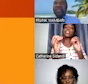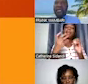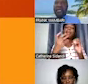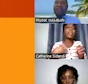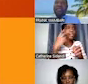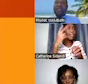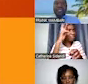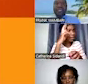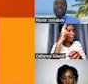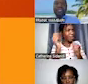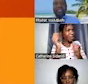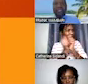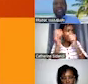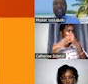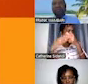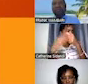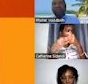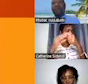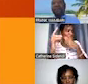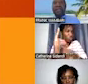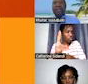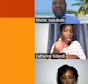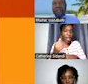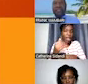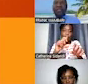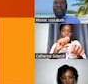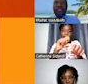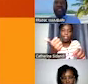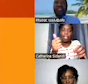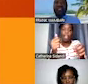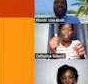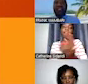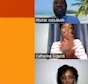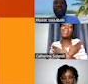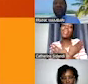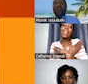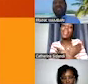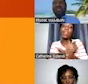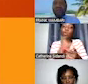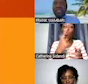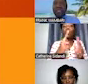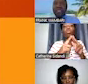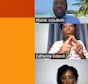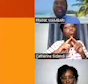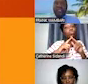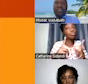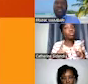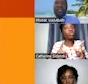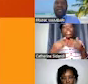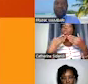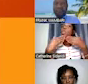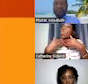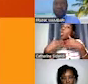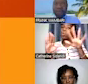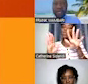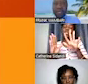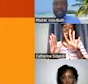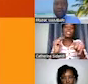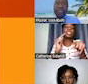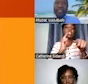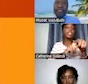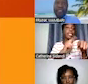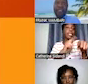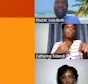1982, there was a family friend that got lost when there was the coup in